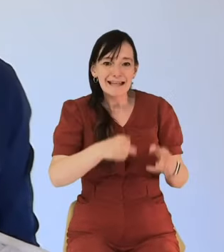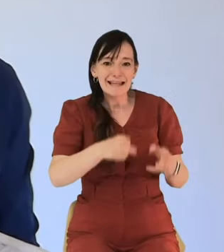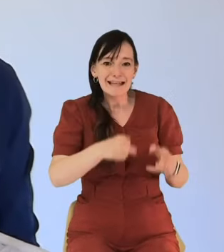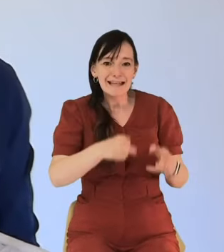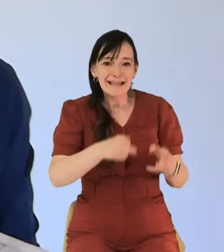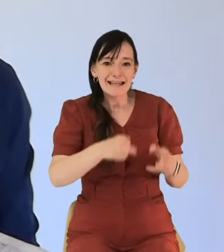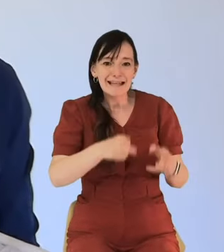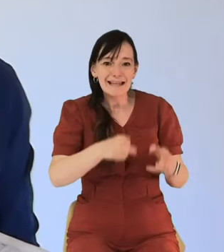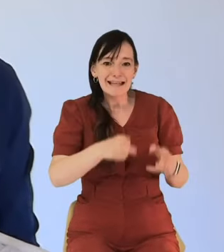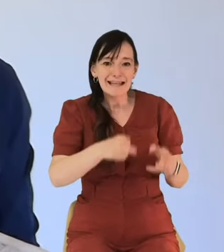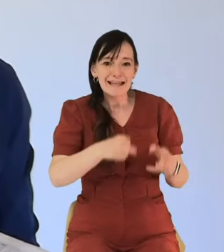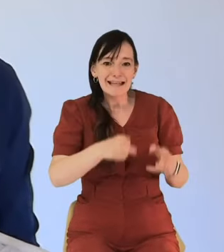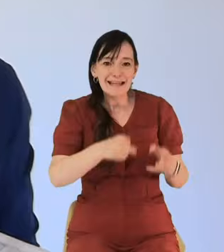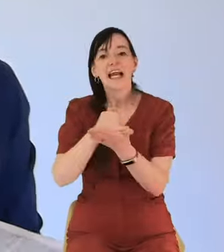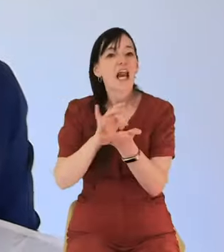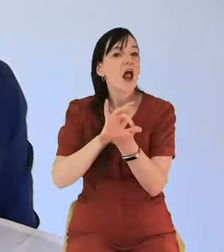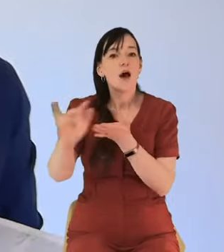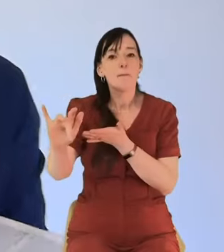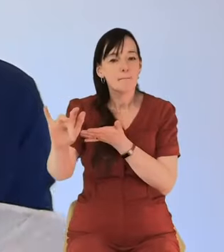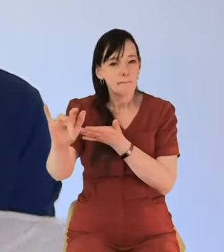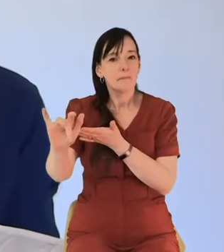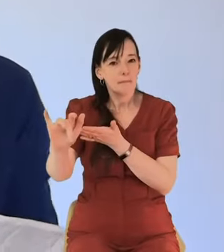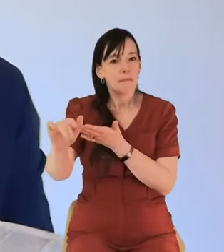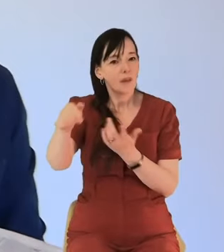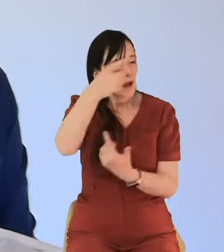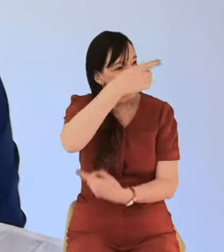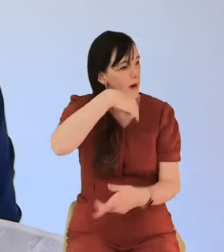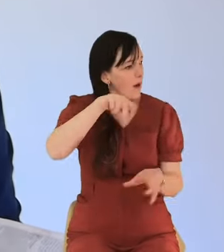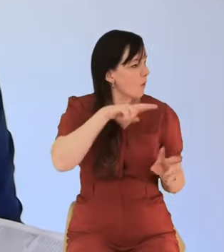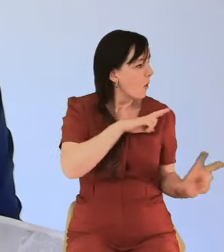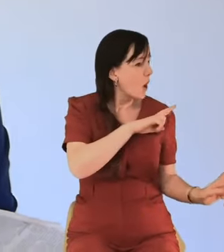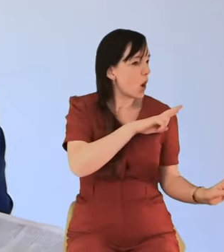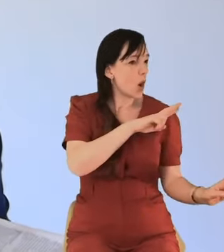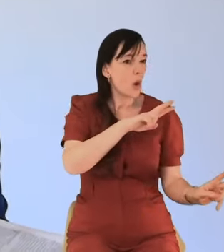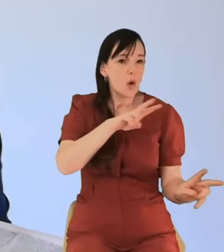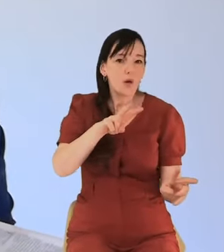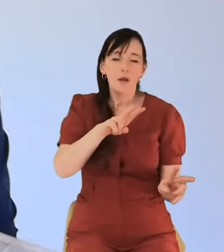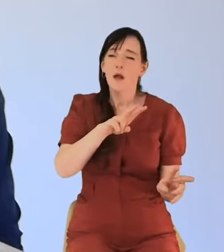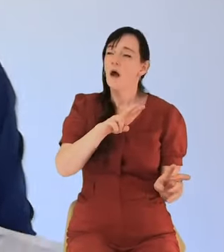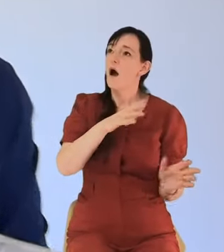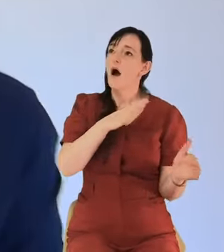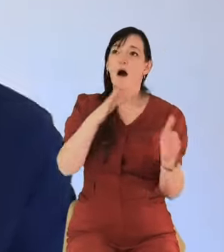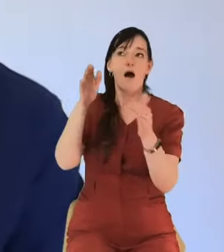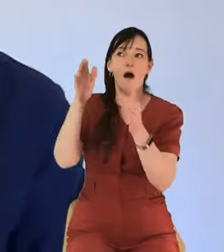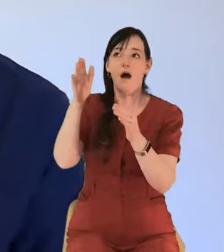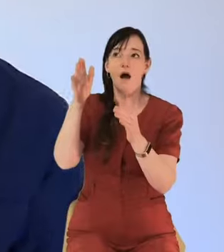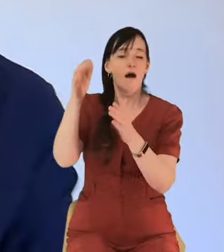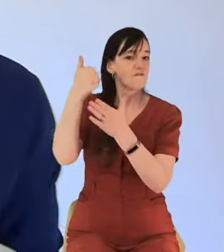because a world without sin. And we will look at what he has done and we will say, isn't